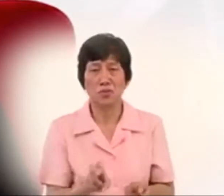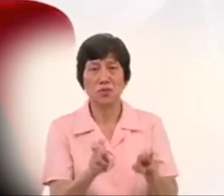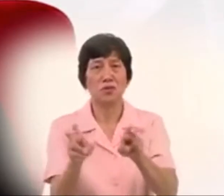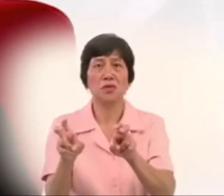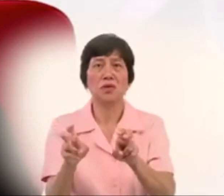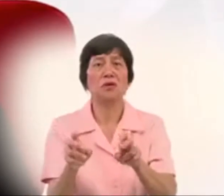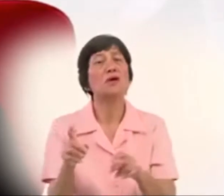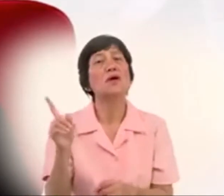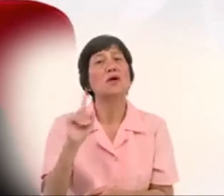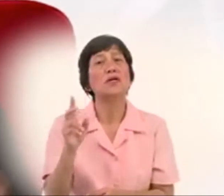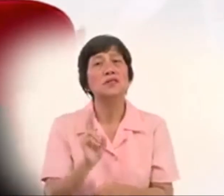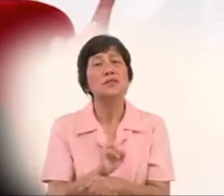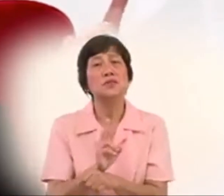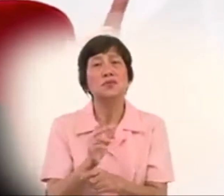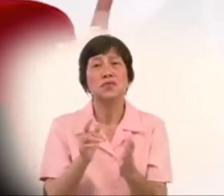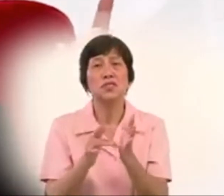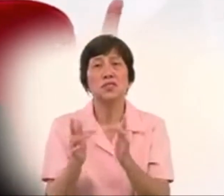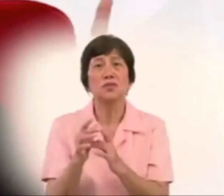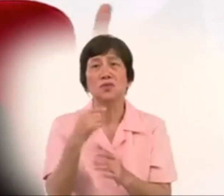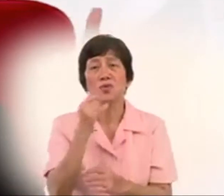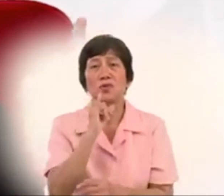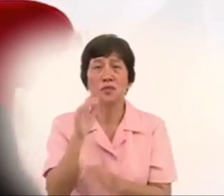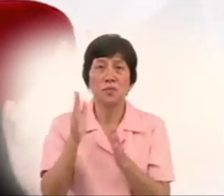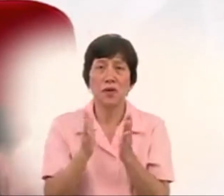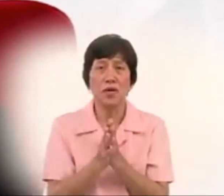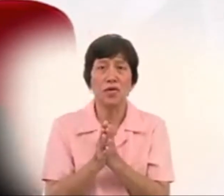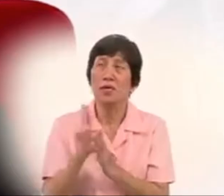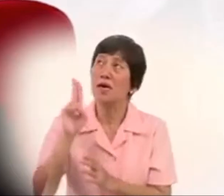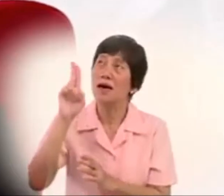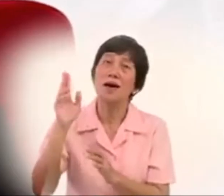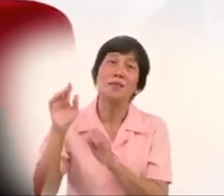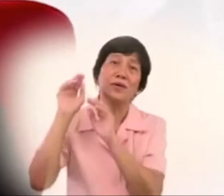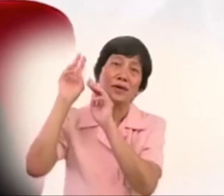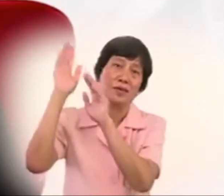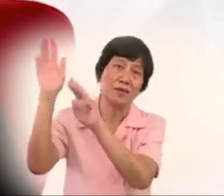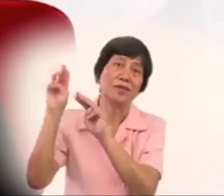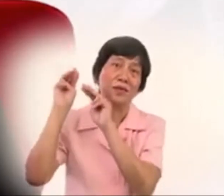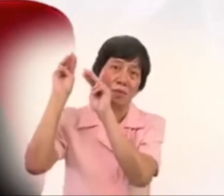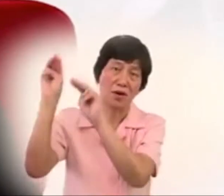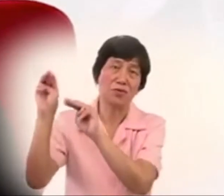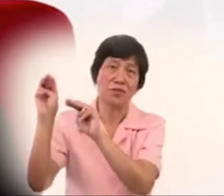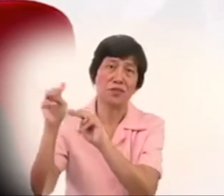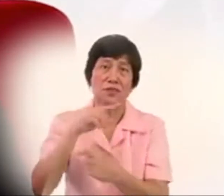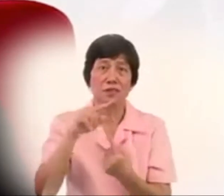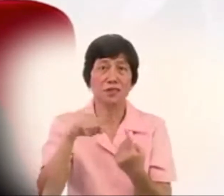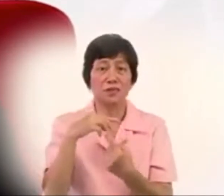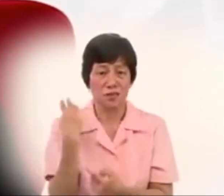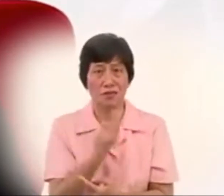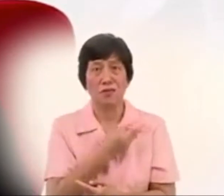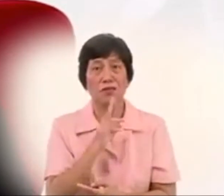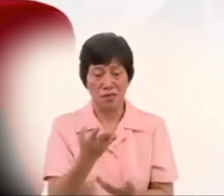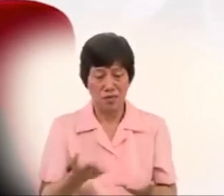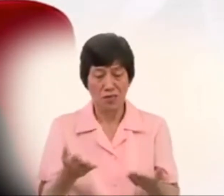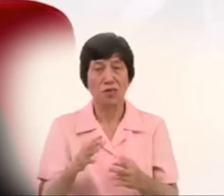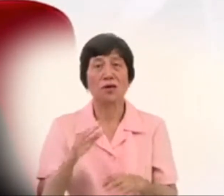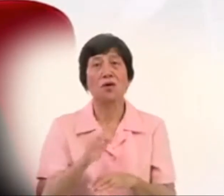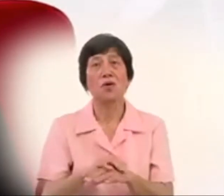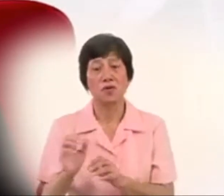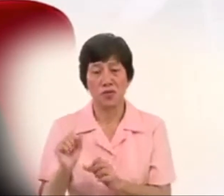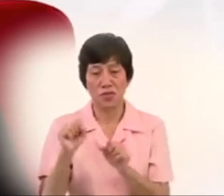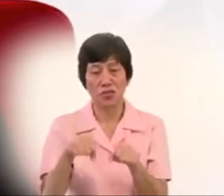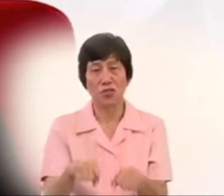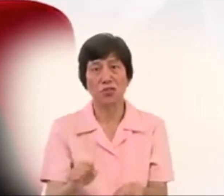the use of Jesus who is praying up there in the mountains when we are here on the seas